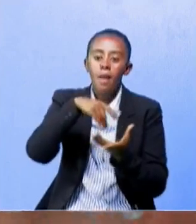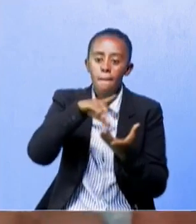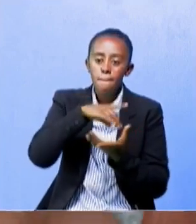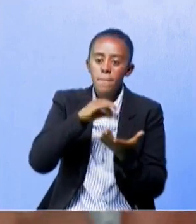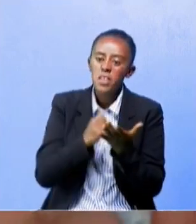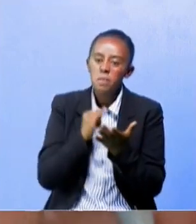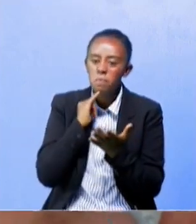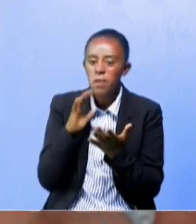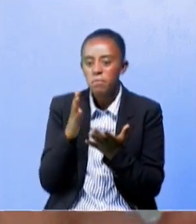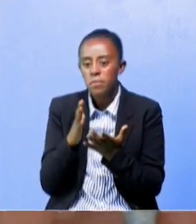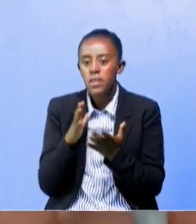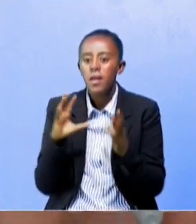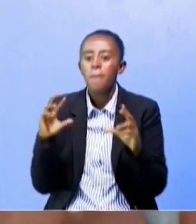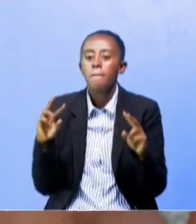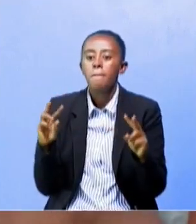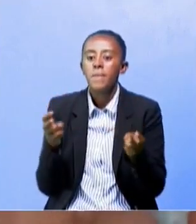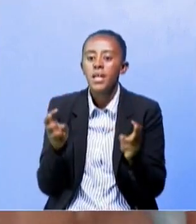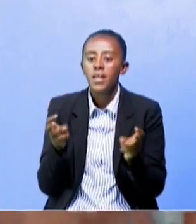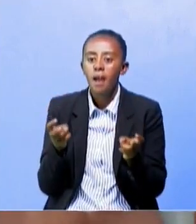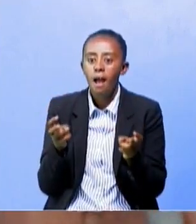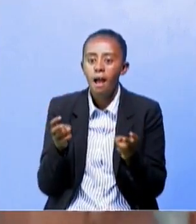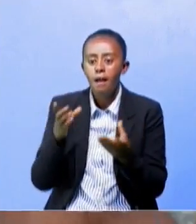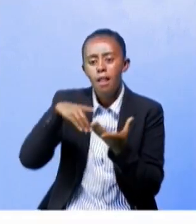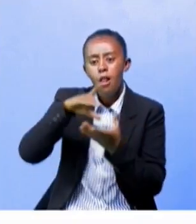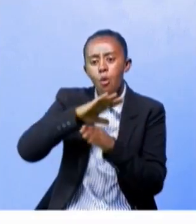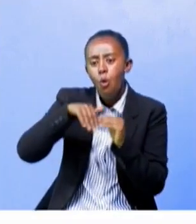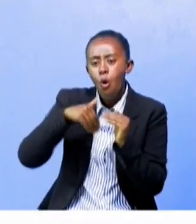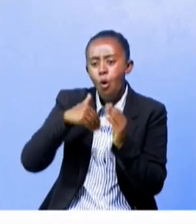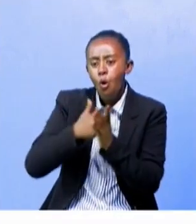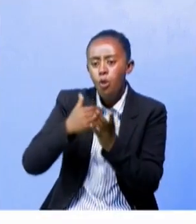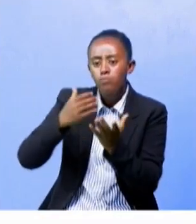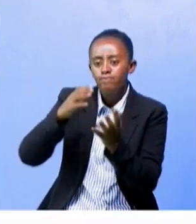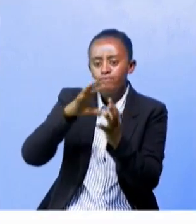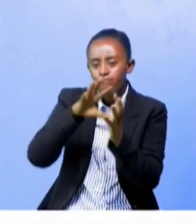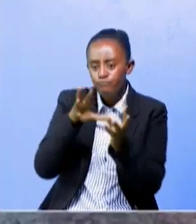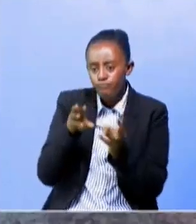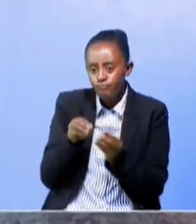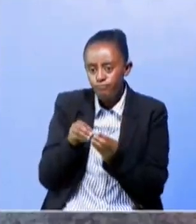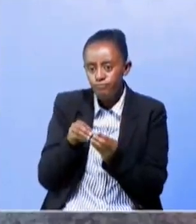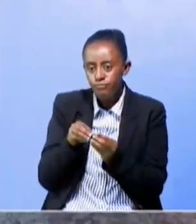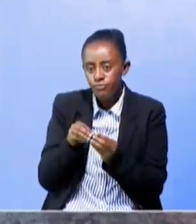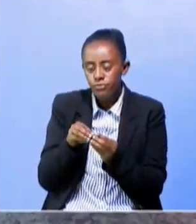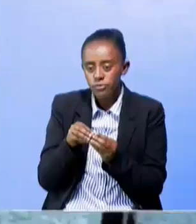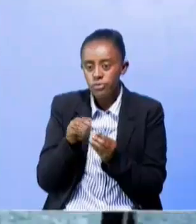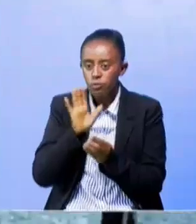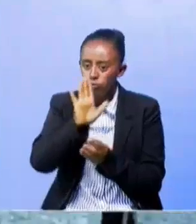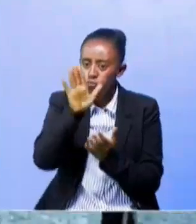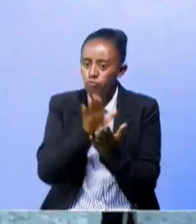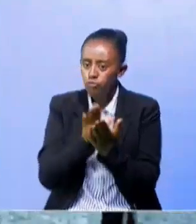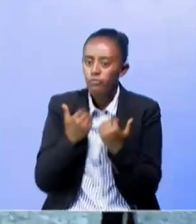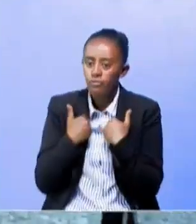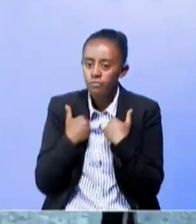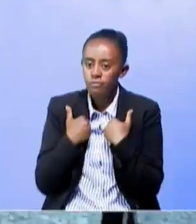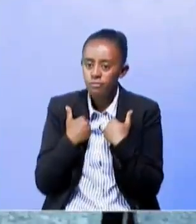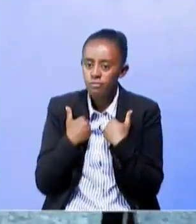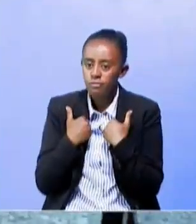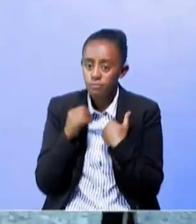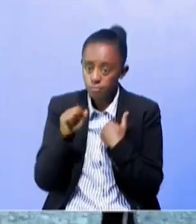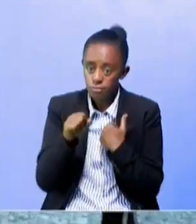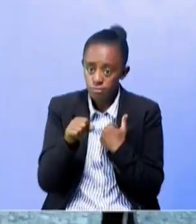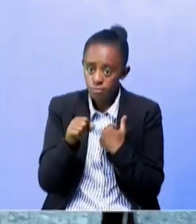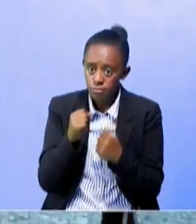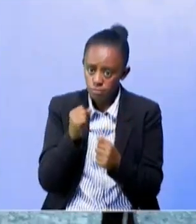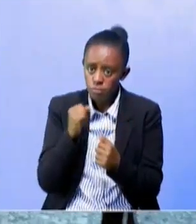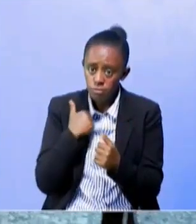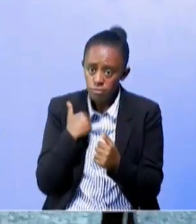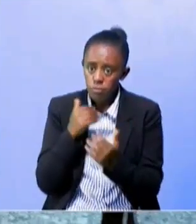It's maybe that is media club. Look now, all these clubs are available at your school, aren't they? Of course